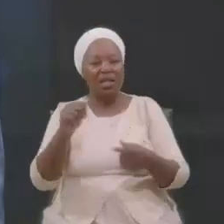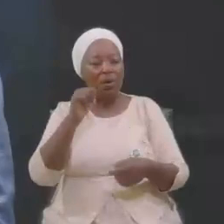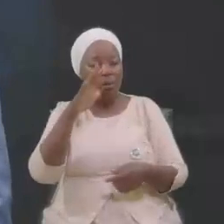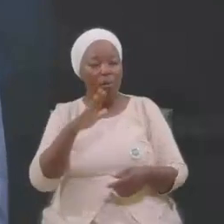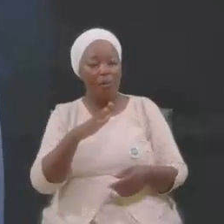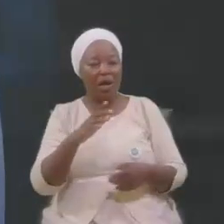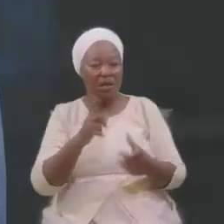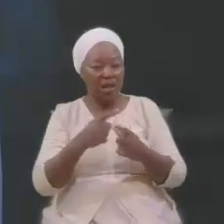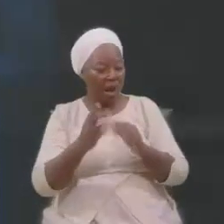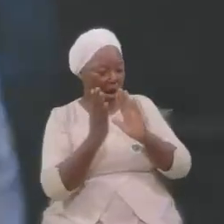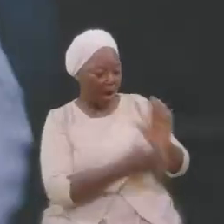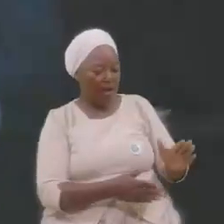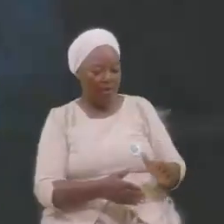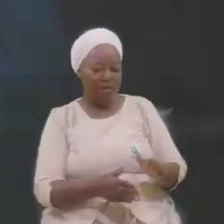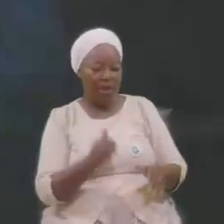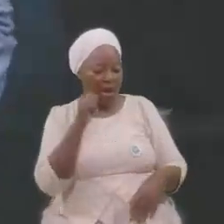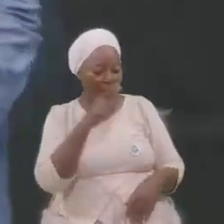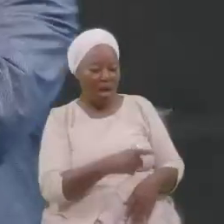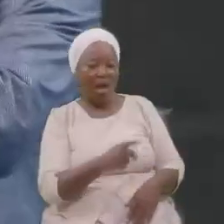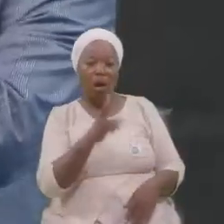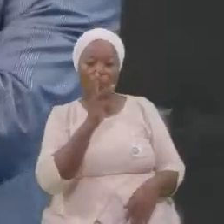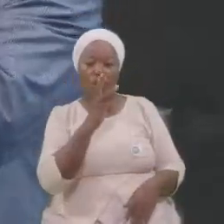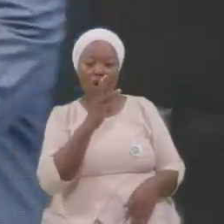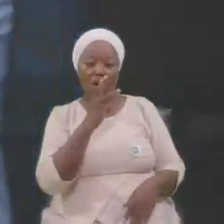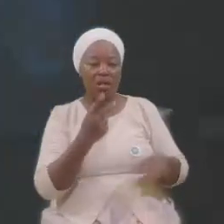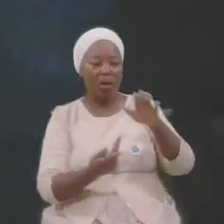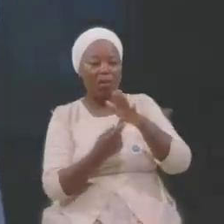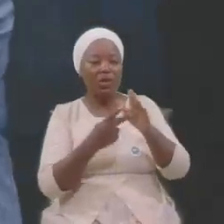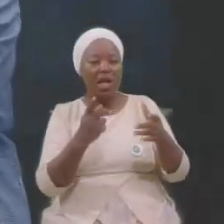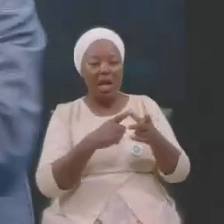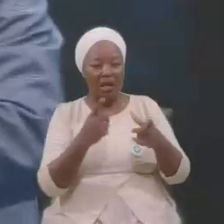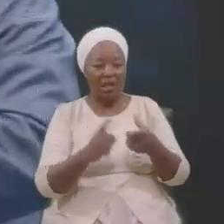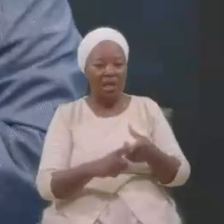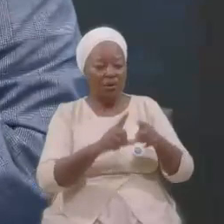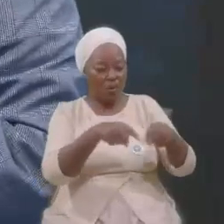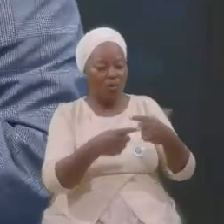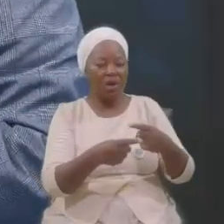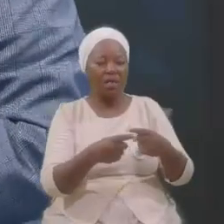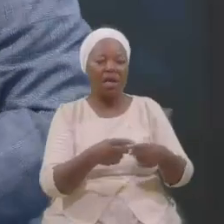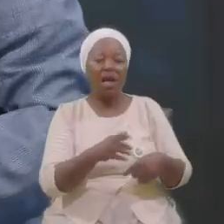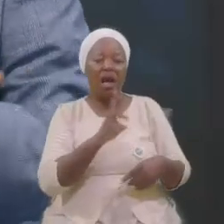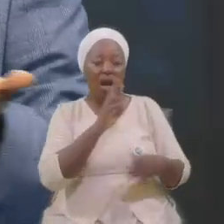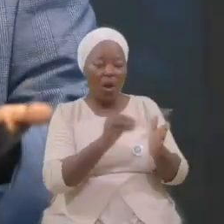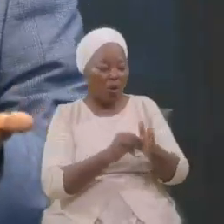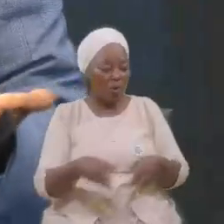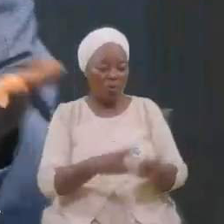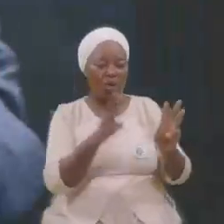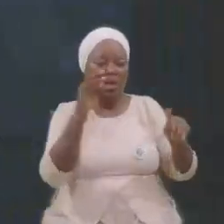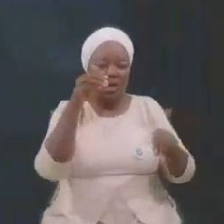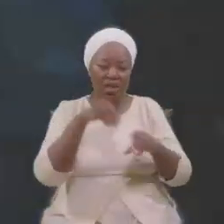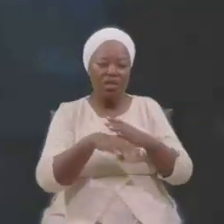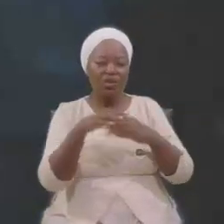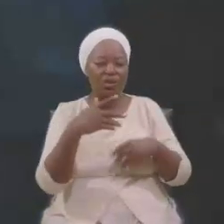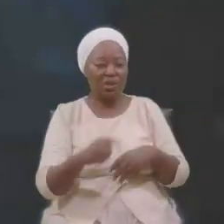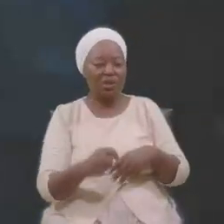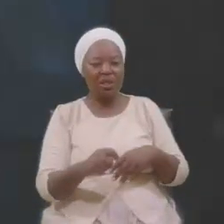a water pot and went her way into the city and says to